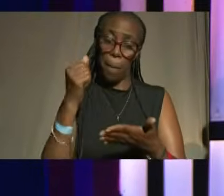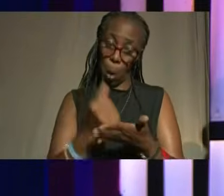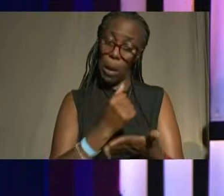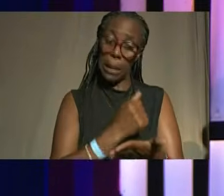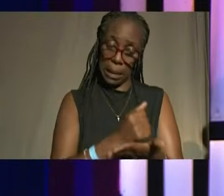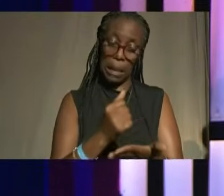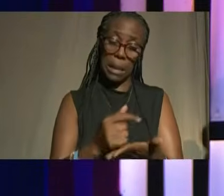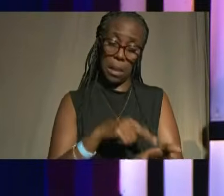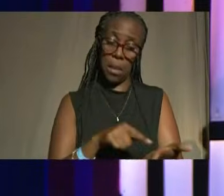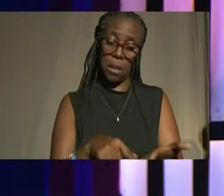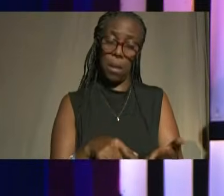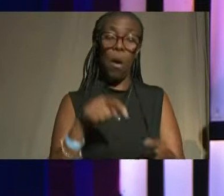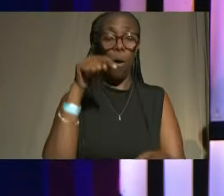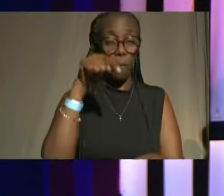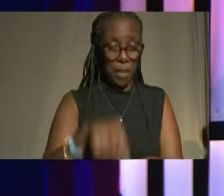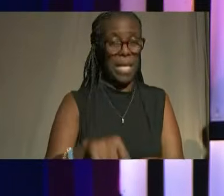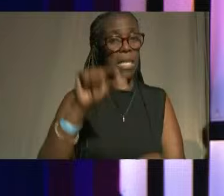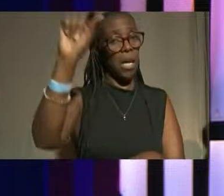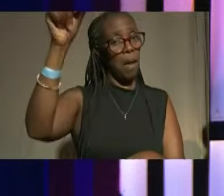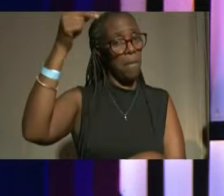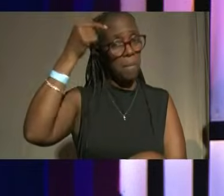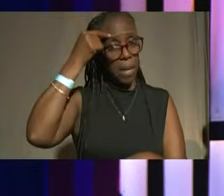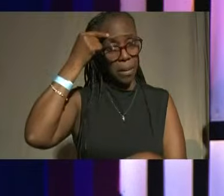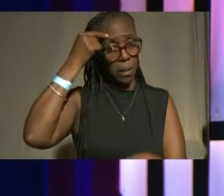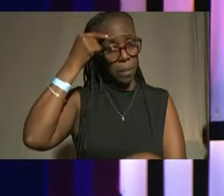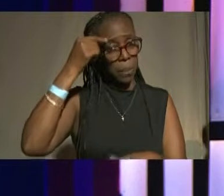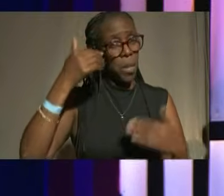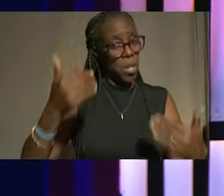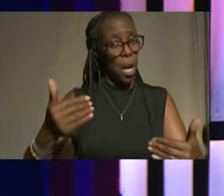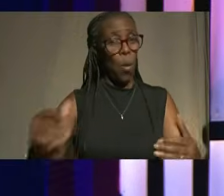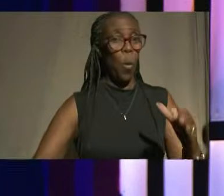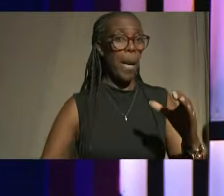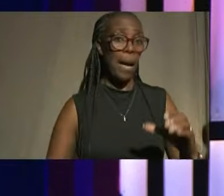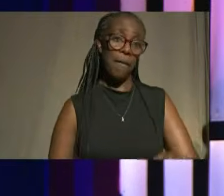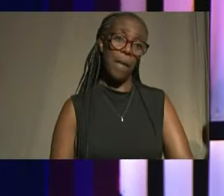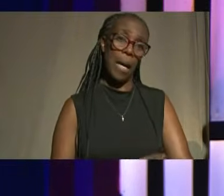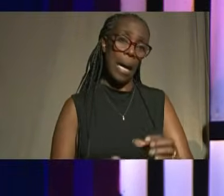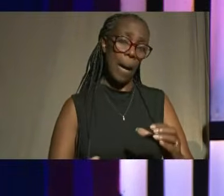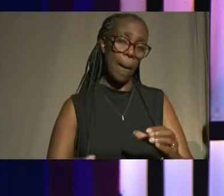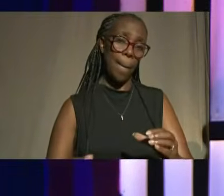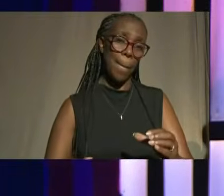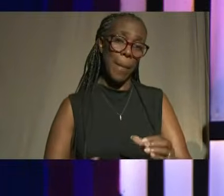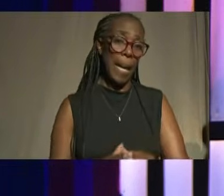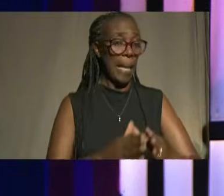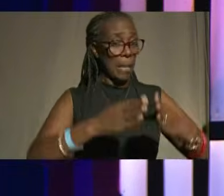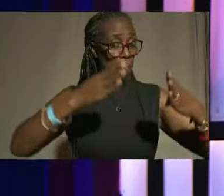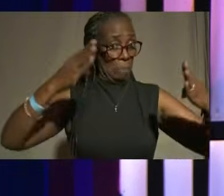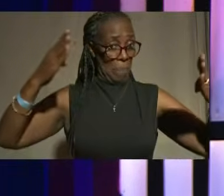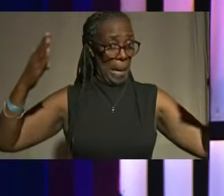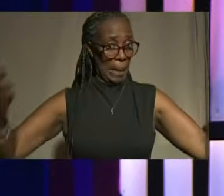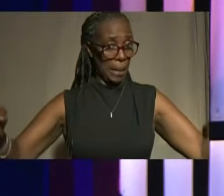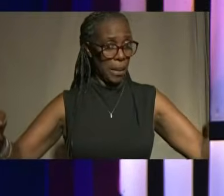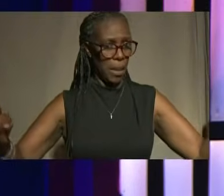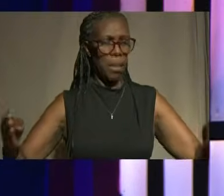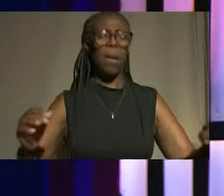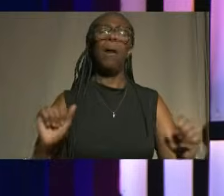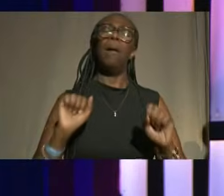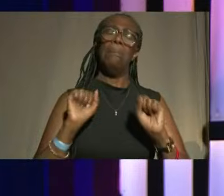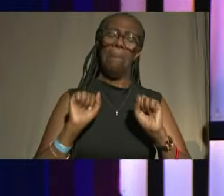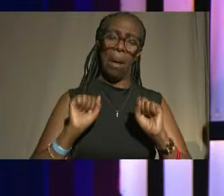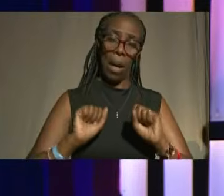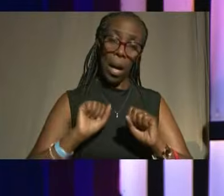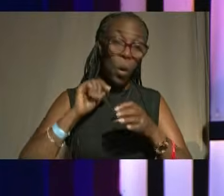health centers have embarked on the largest expansion and build-out. They left it as a disaster. We have had to correct